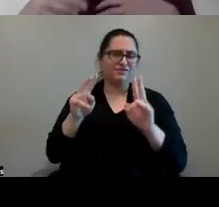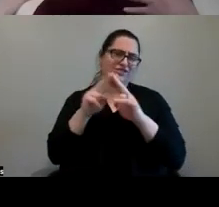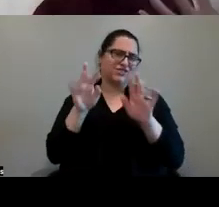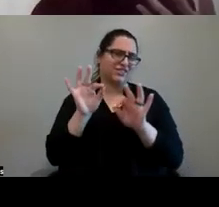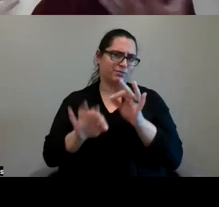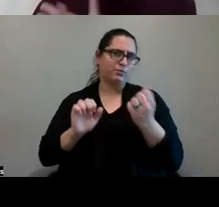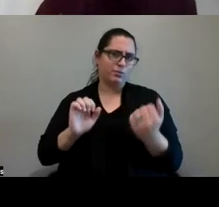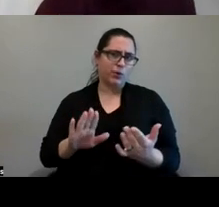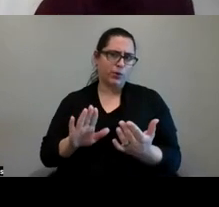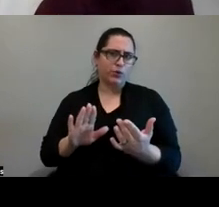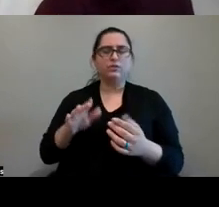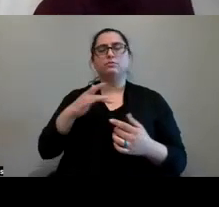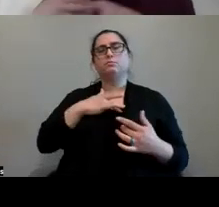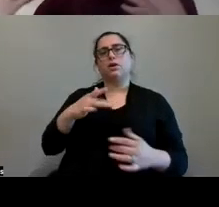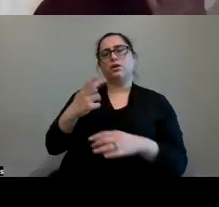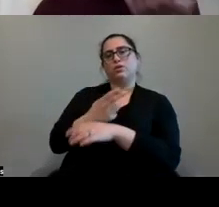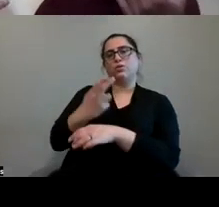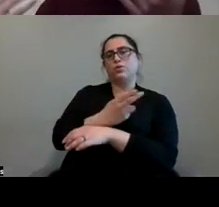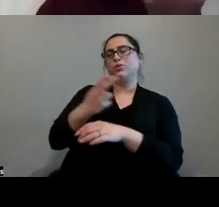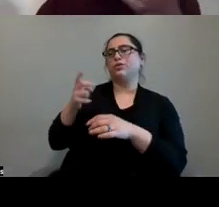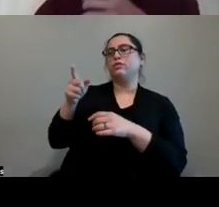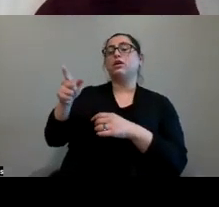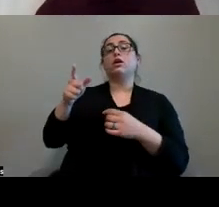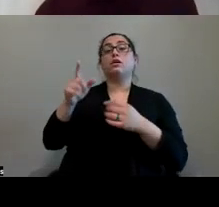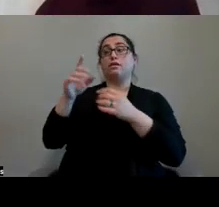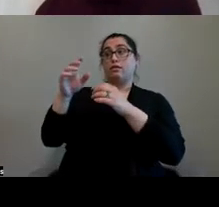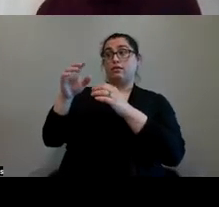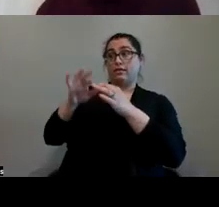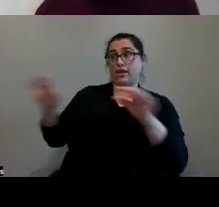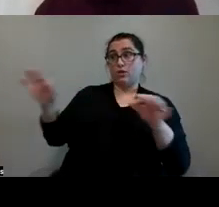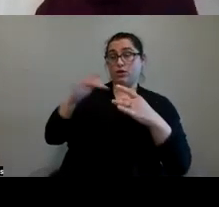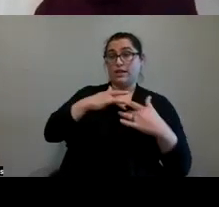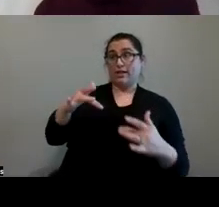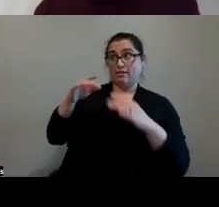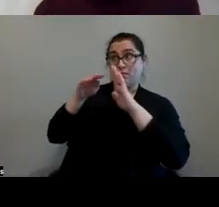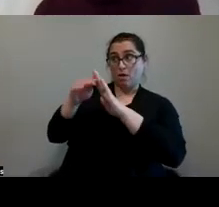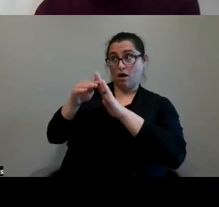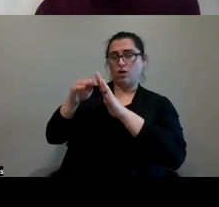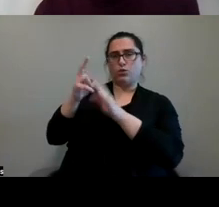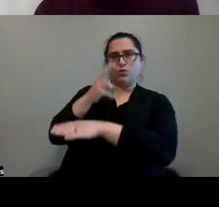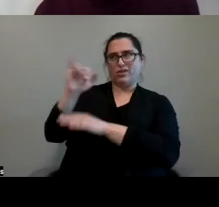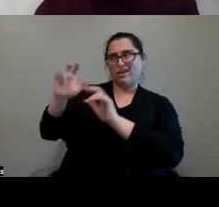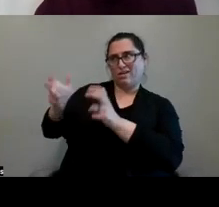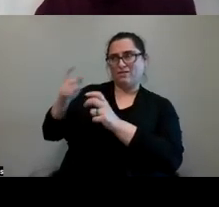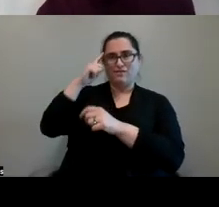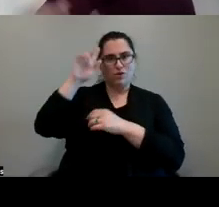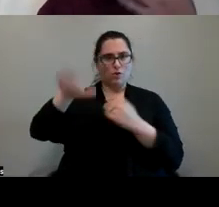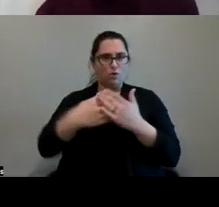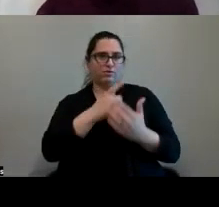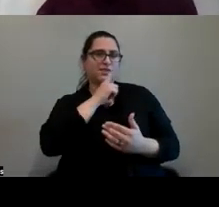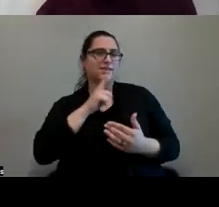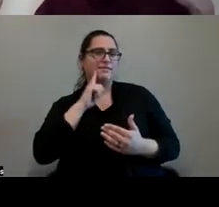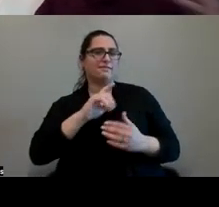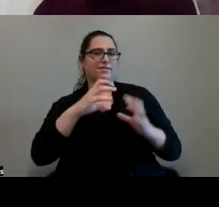We're just computing language model likelihood for all possible single residue substitutions, and we're just testing those with